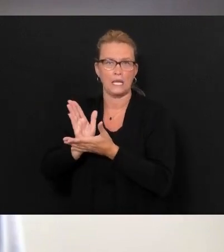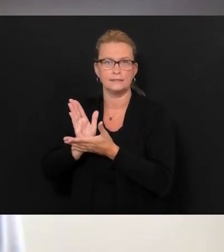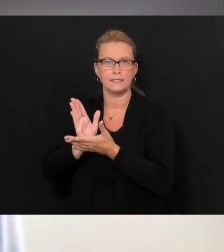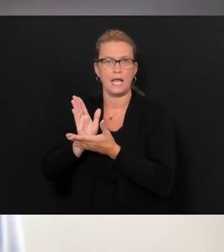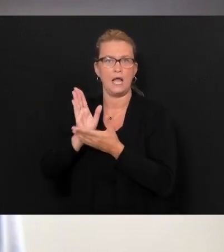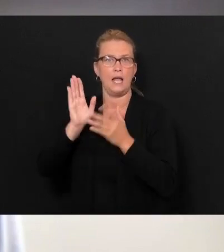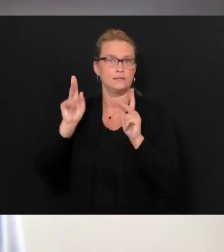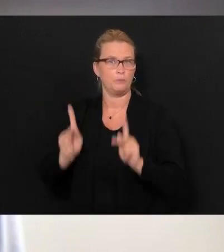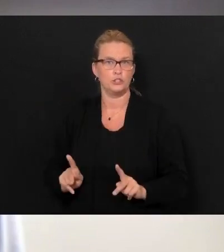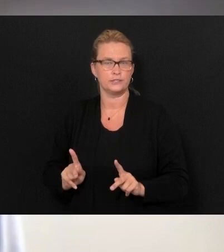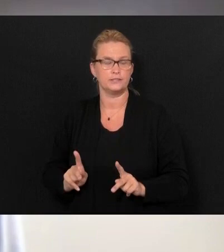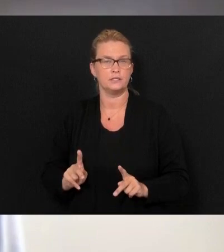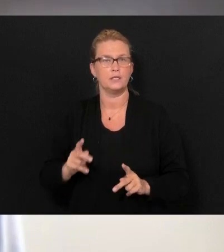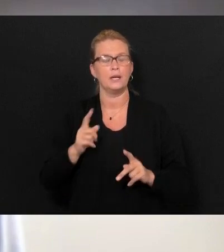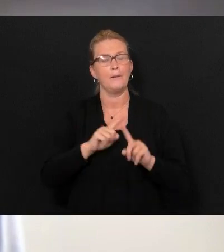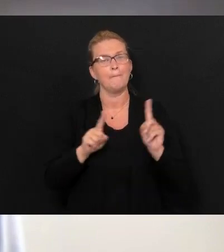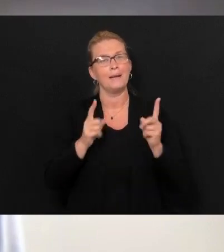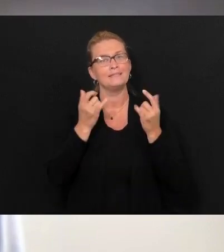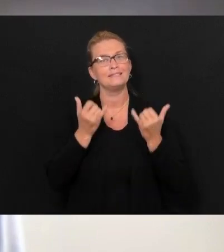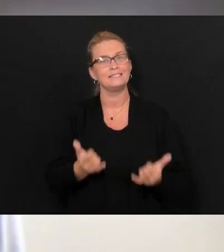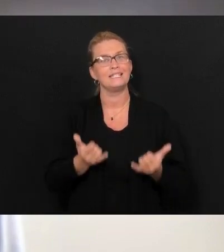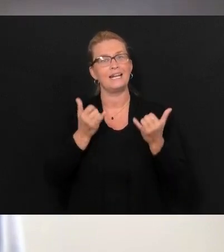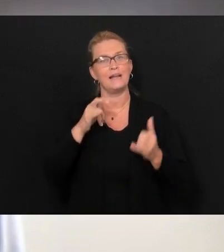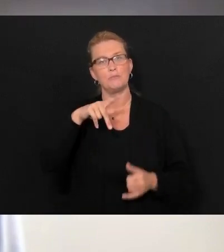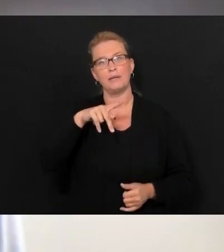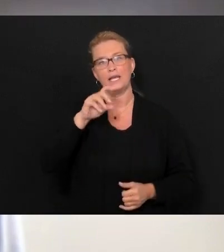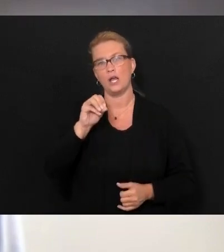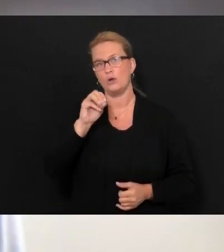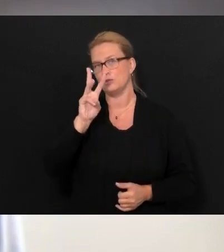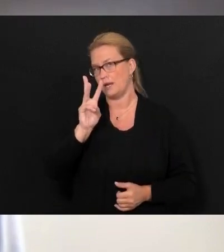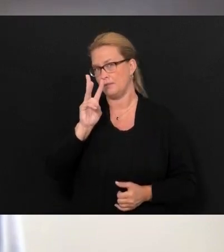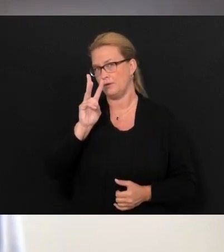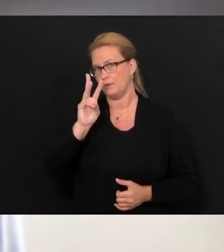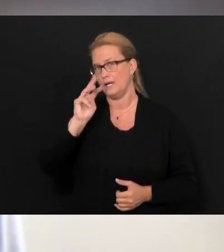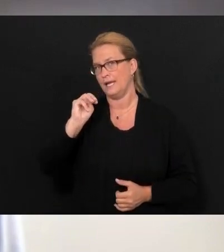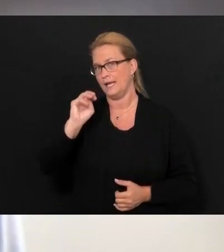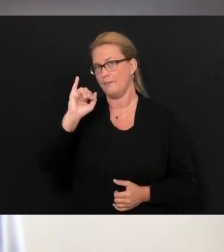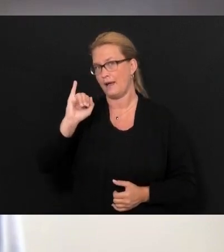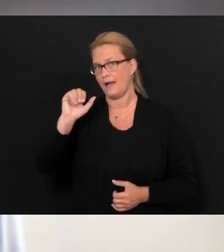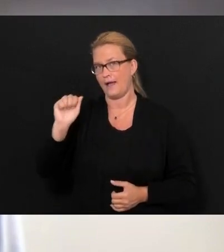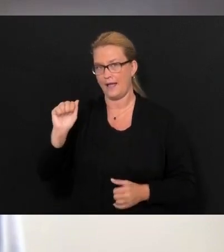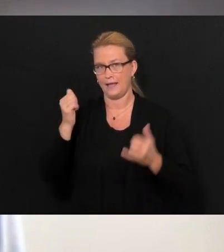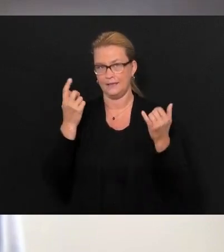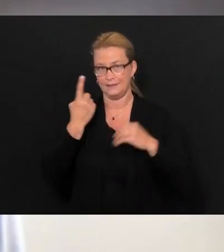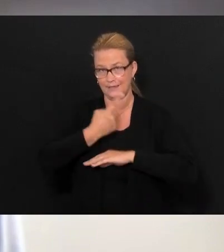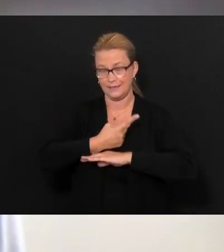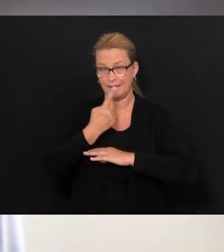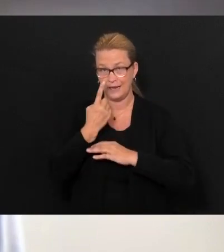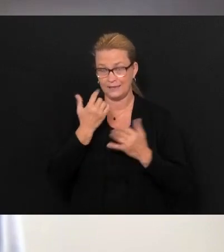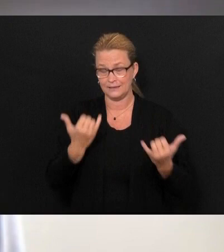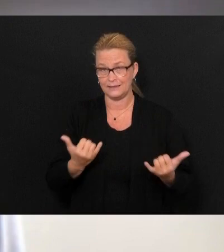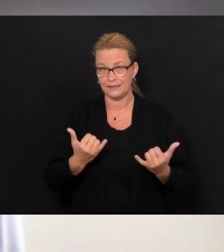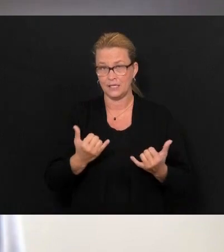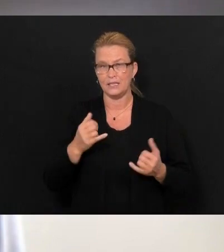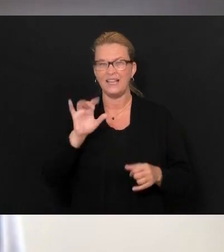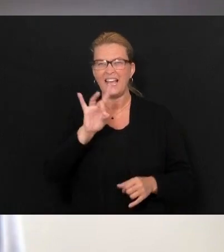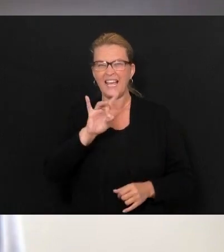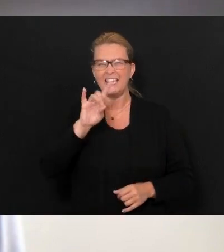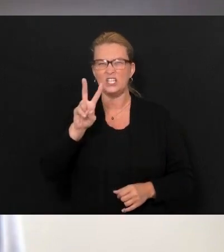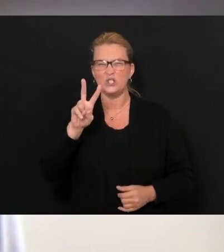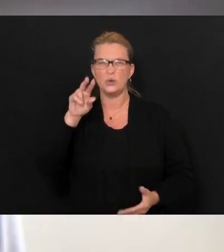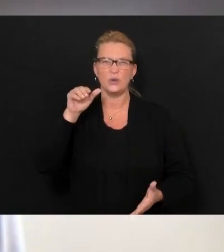want to close out with, today is POW MIA Day. There are still 82,000